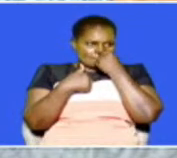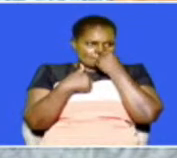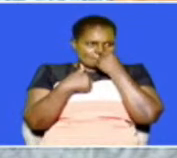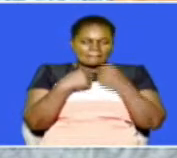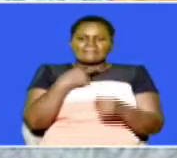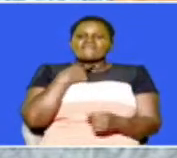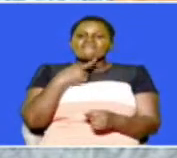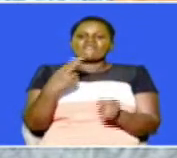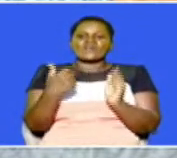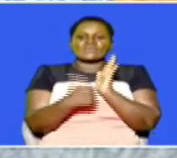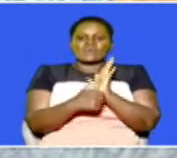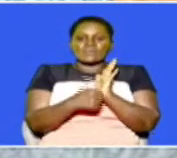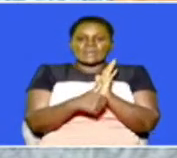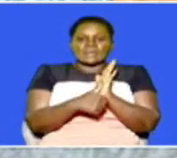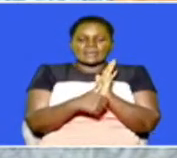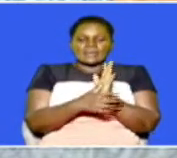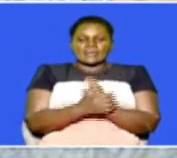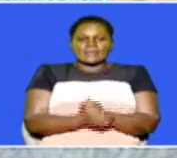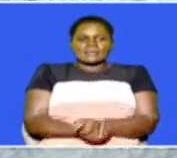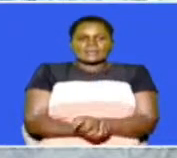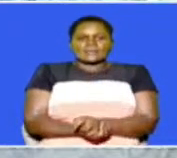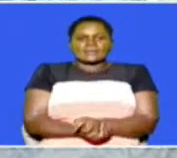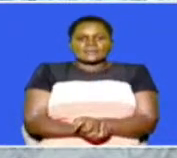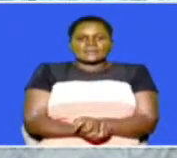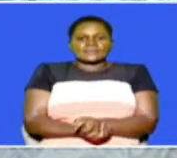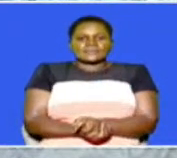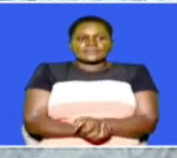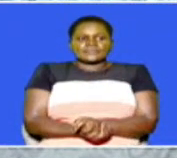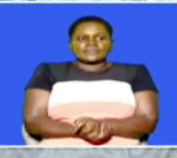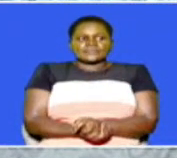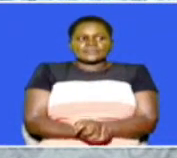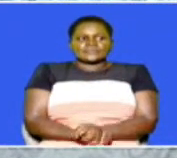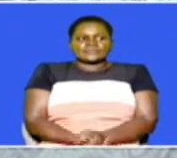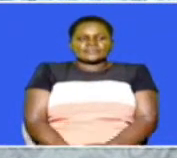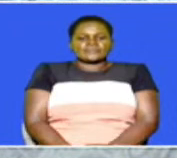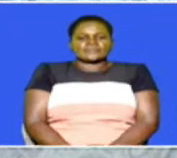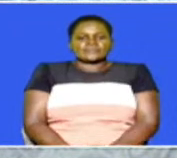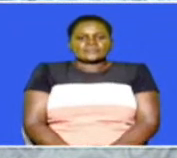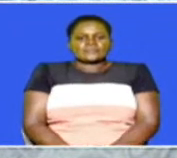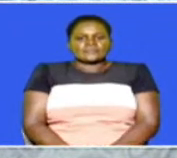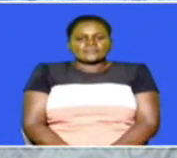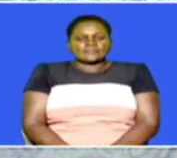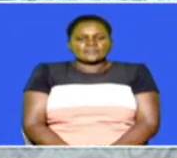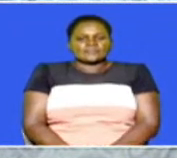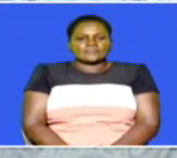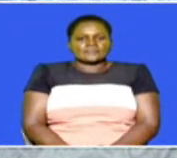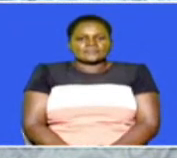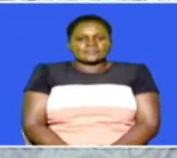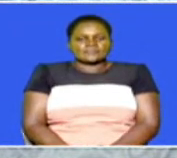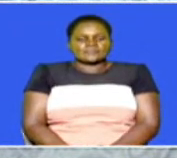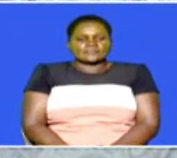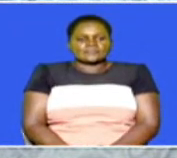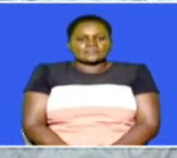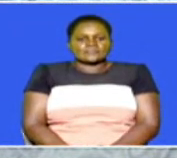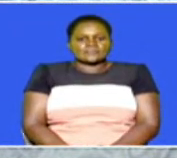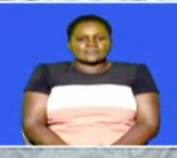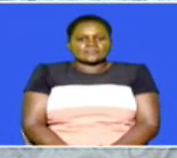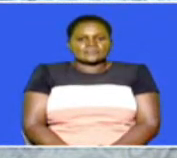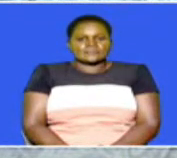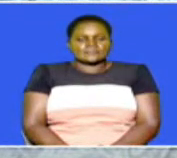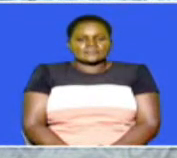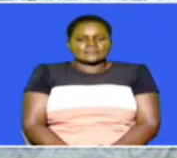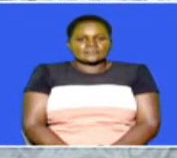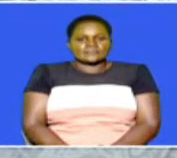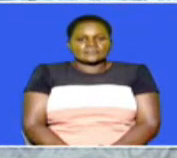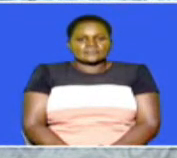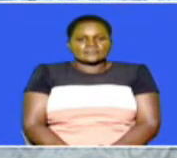illegitimately in office. And those arguments were done very ably from the audience side by my